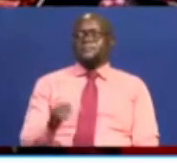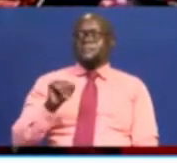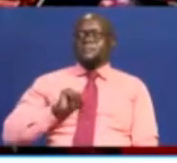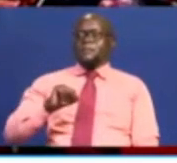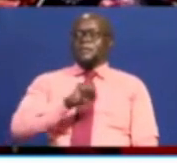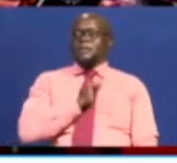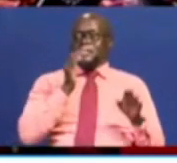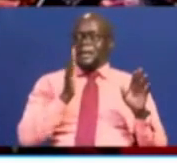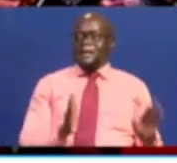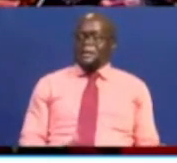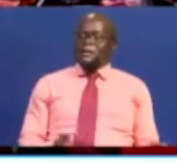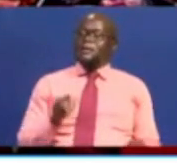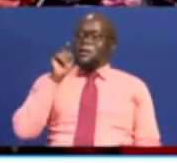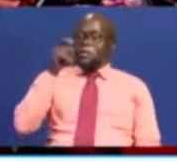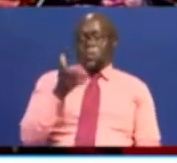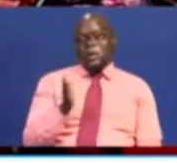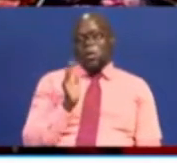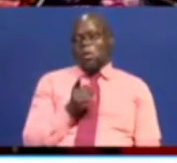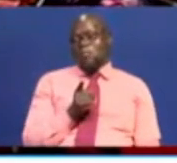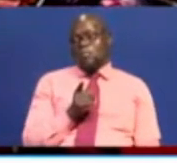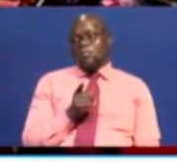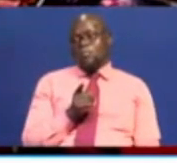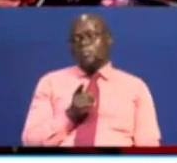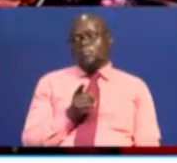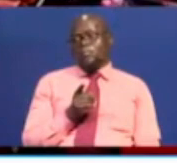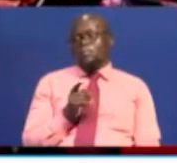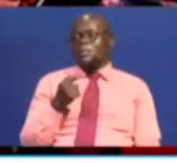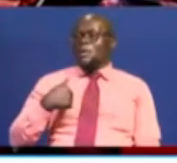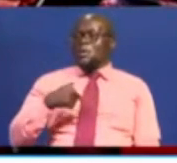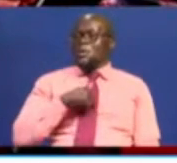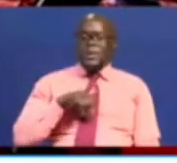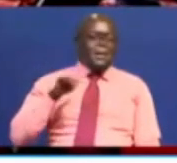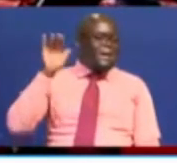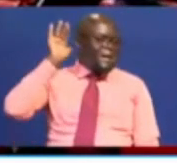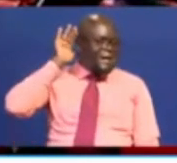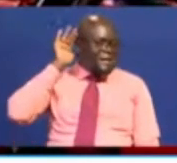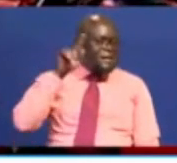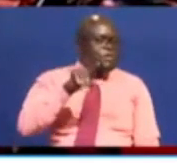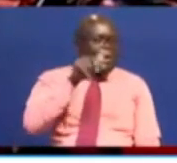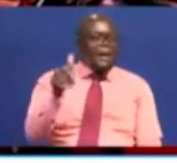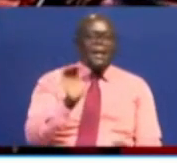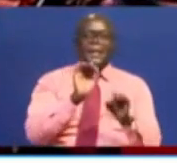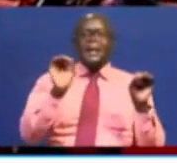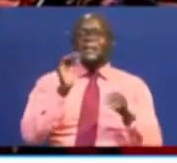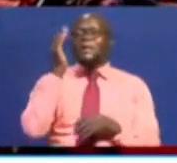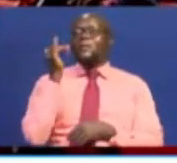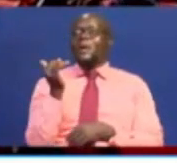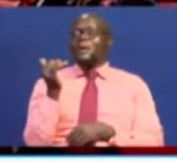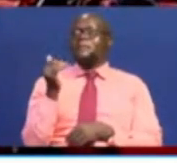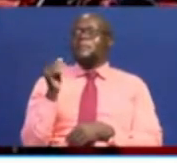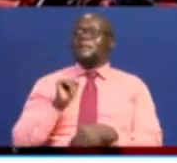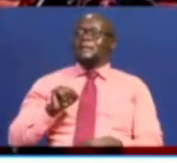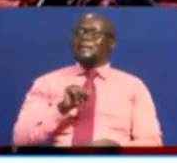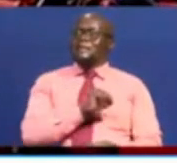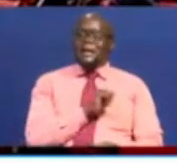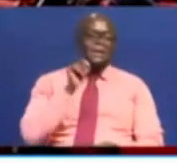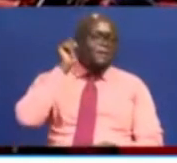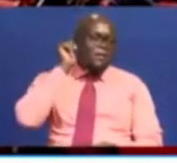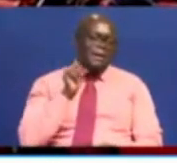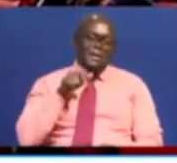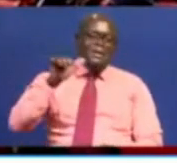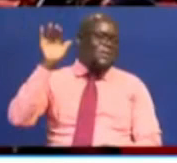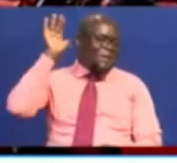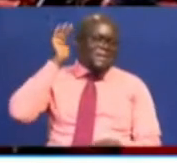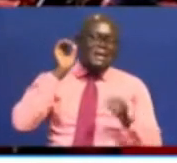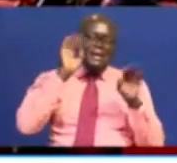Senator, I will throw you out. We are not listening to each other, senators. Cherargei, you were not listening to